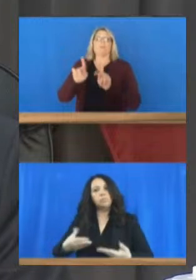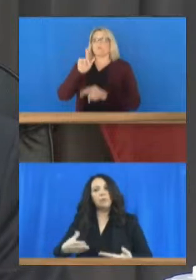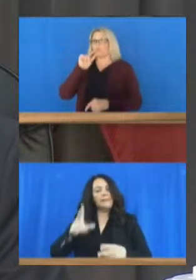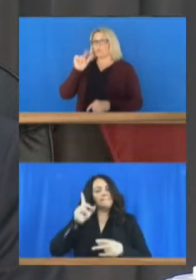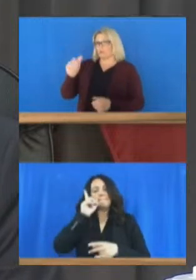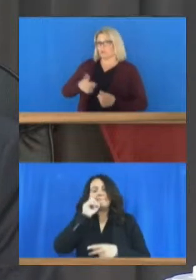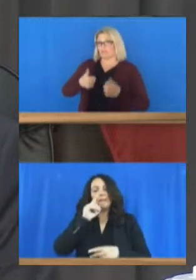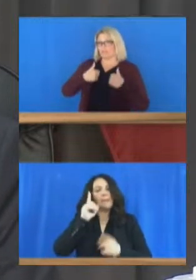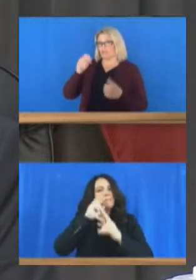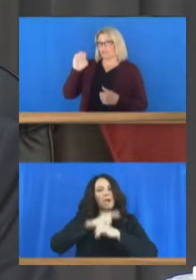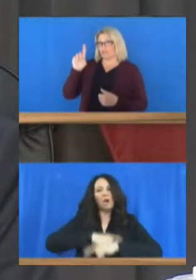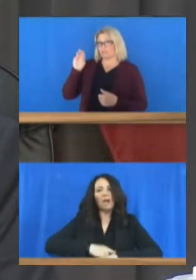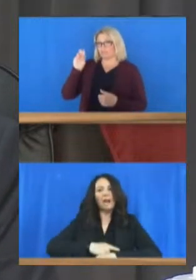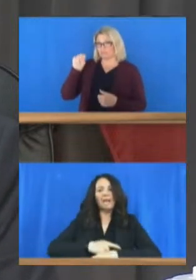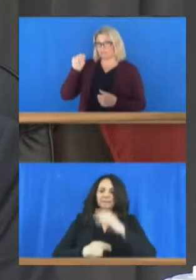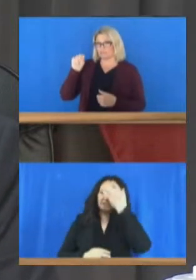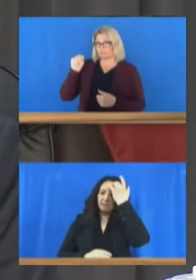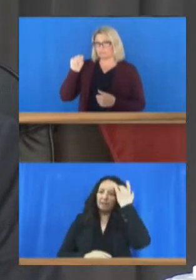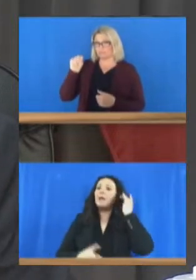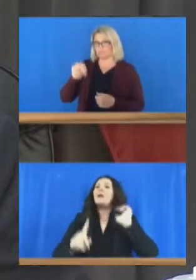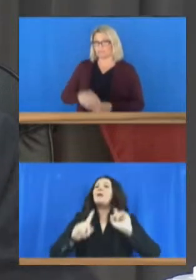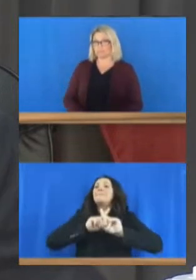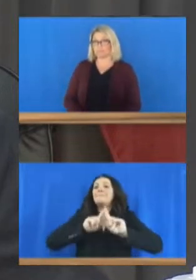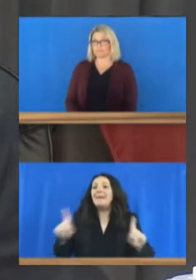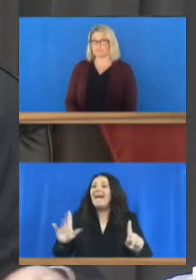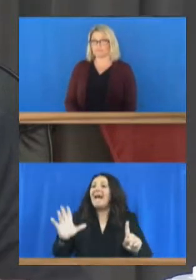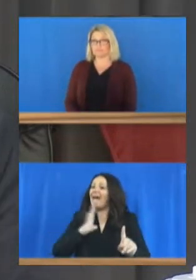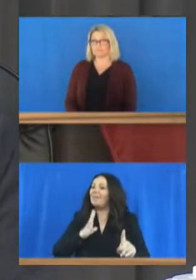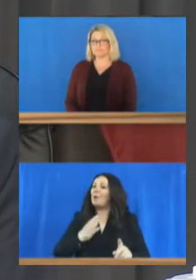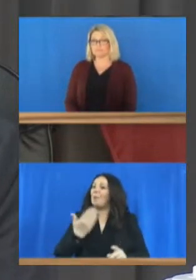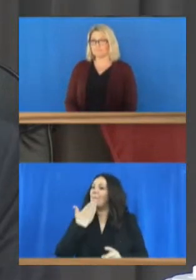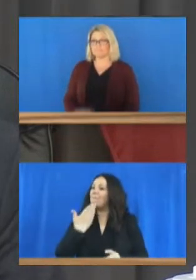précisé, mais votre travail et votre volonté ont été fructueux.